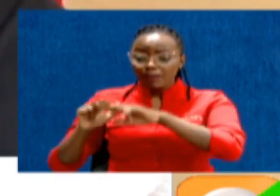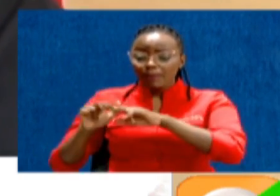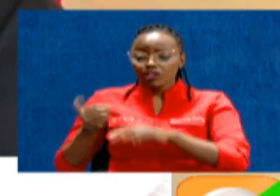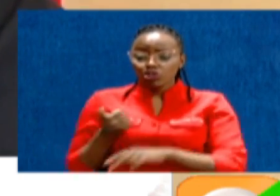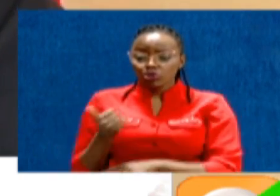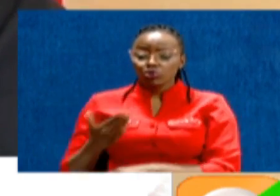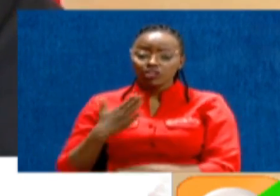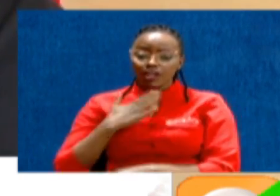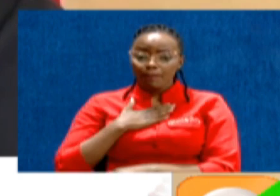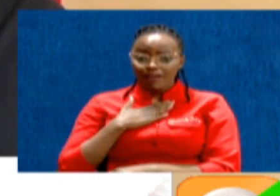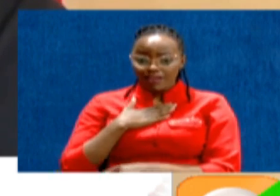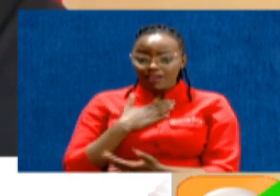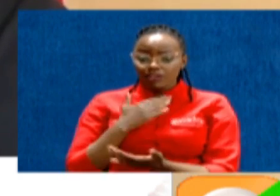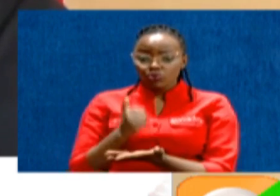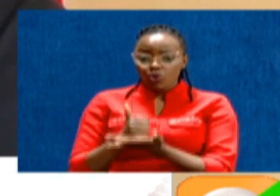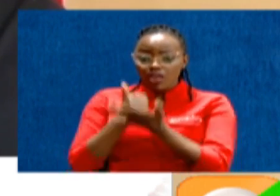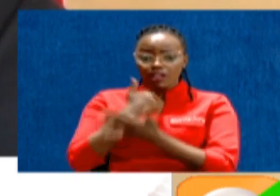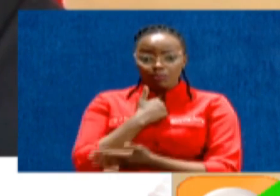to help me out